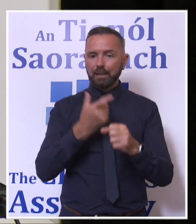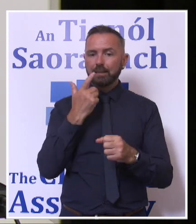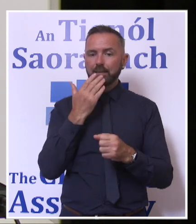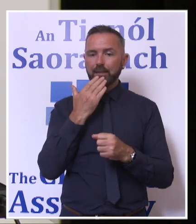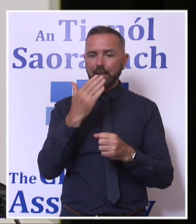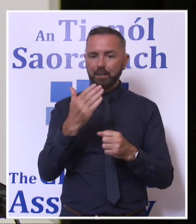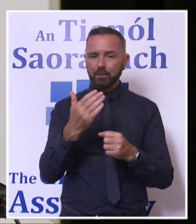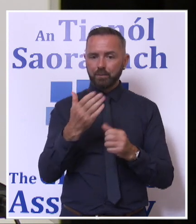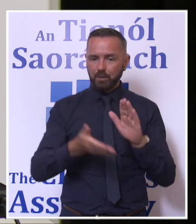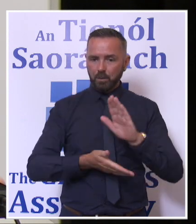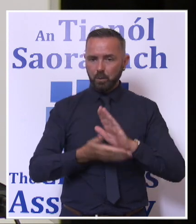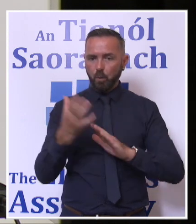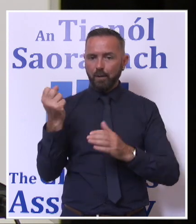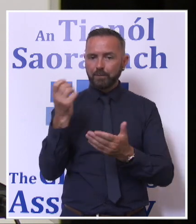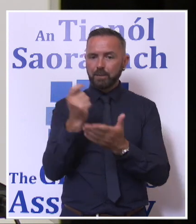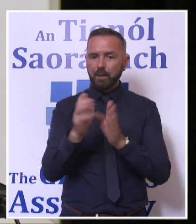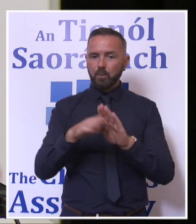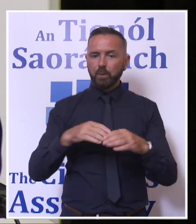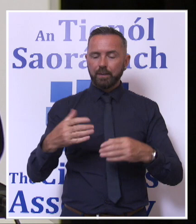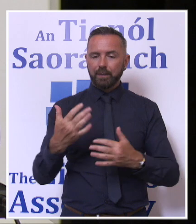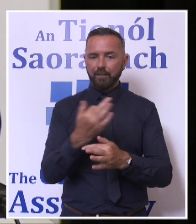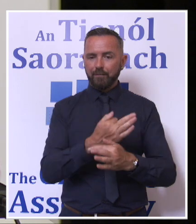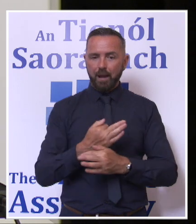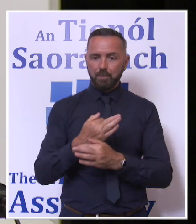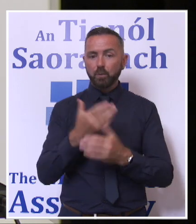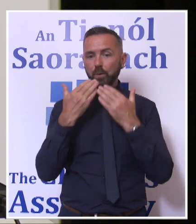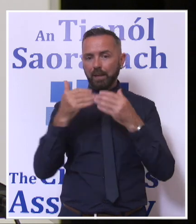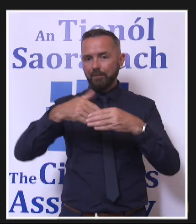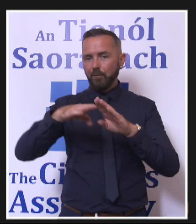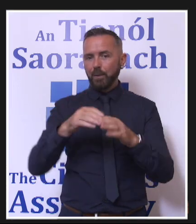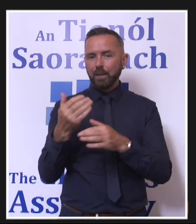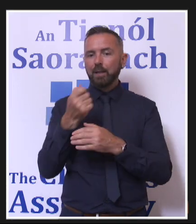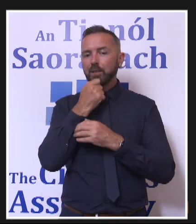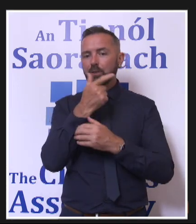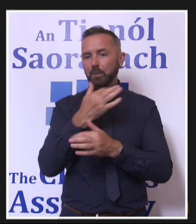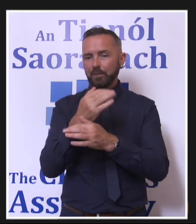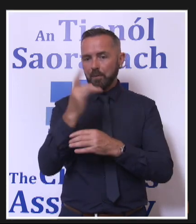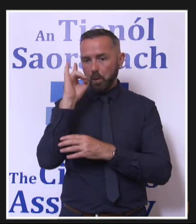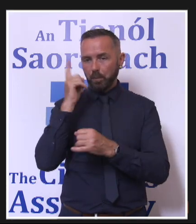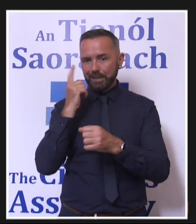family, and thanks for spending time with the Dublin family, and we hope to see you all soon. Thank you.